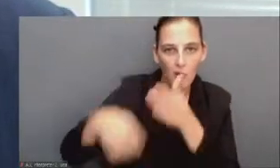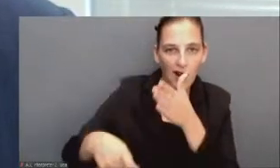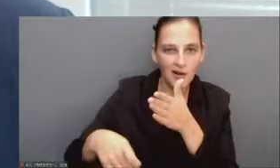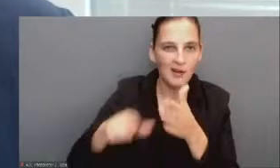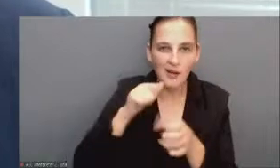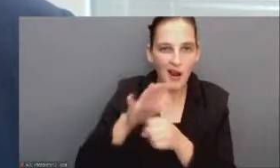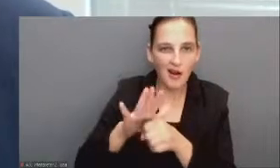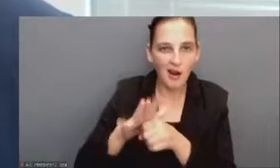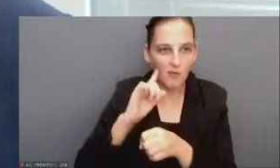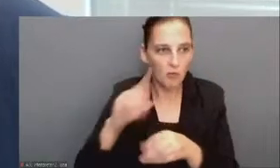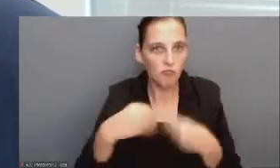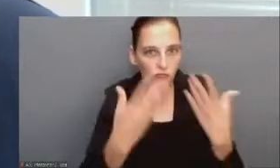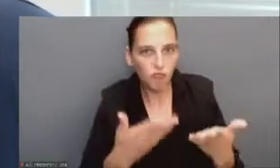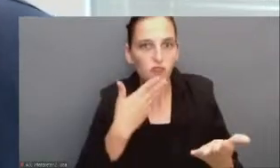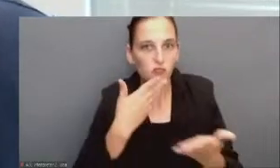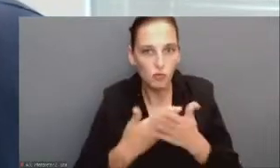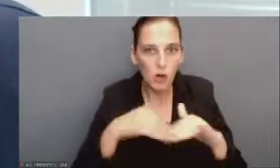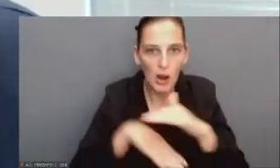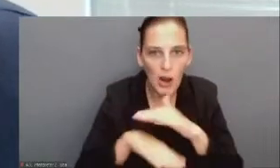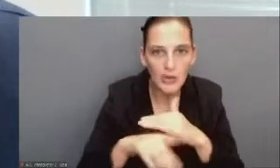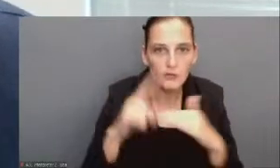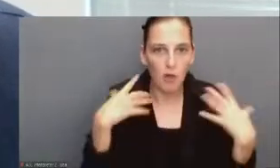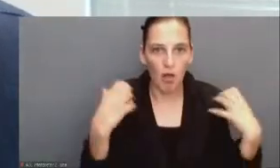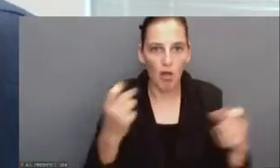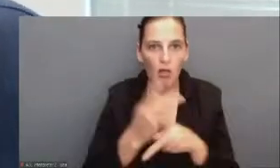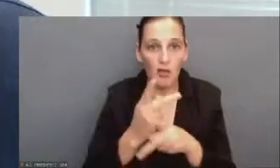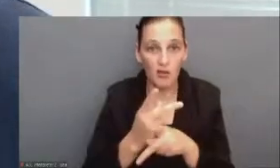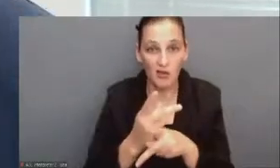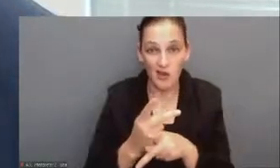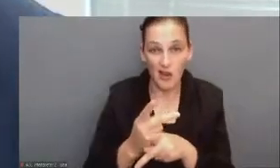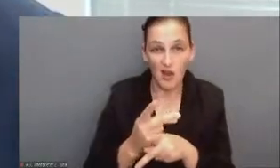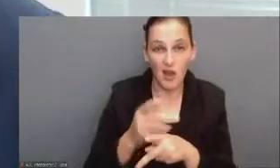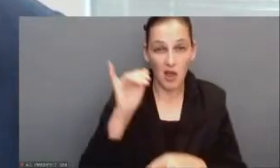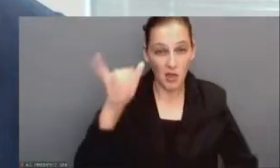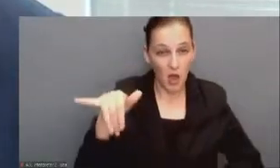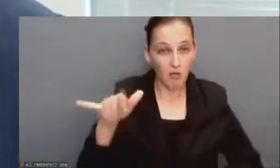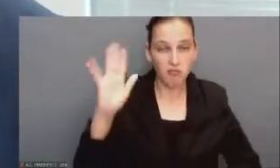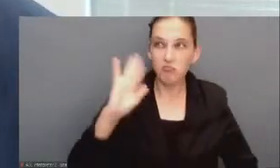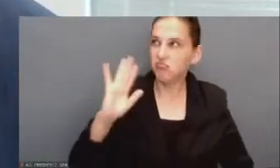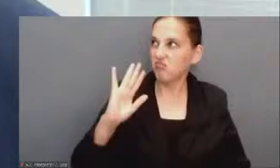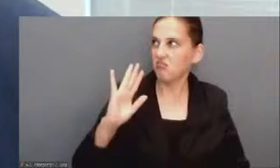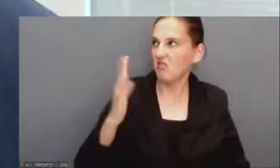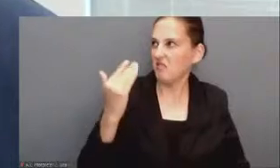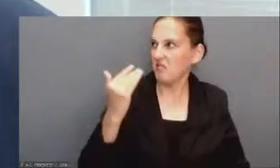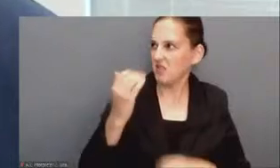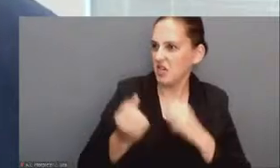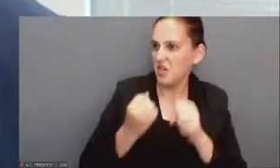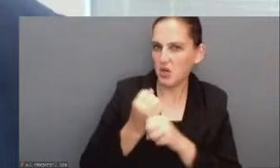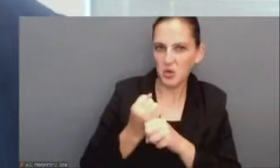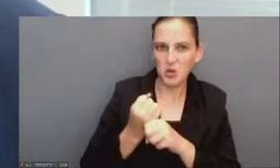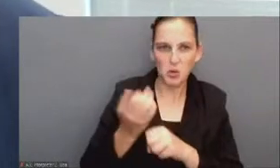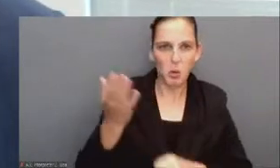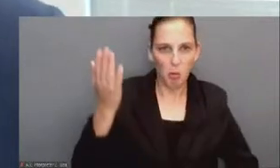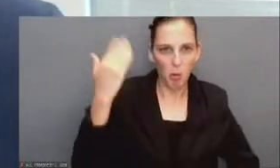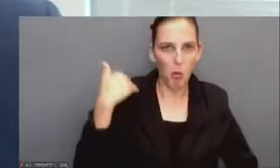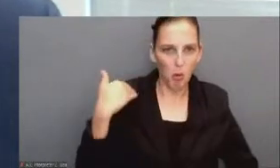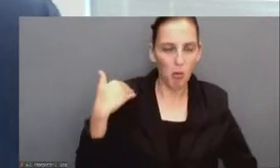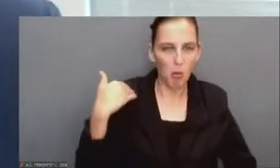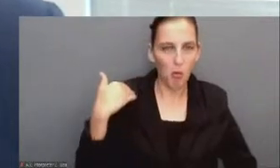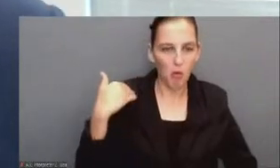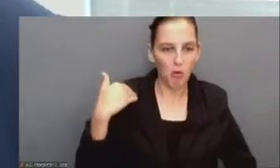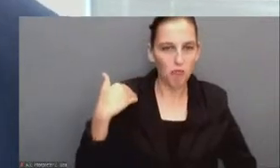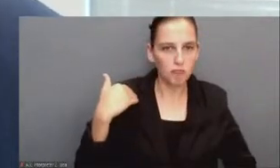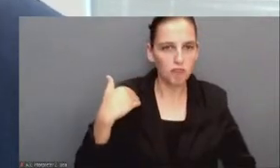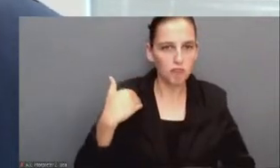very much part of the regulatory framework 15 years ago or so, or before. And increasingly, for a